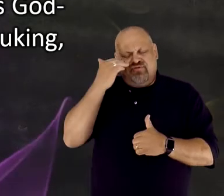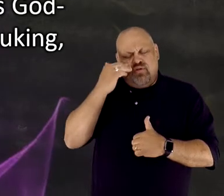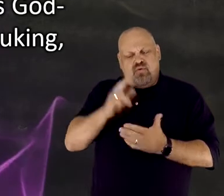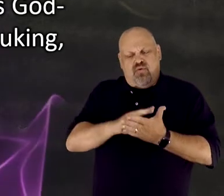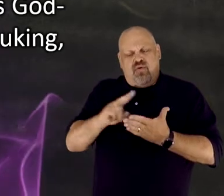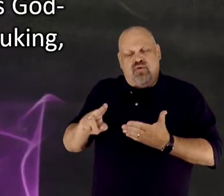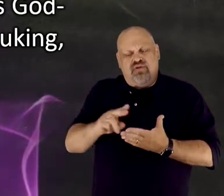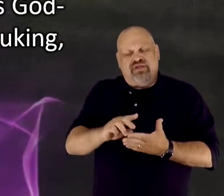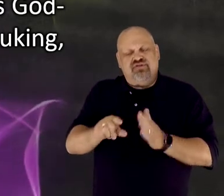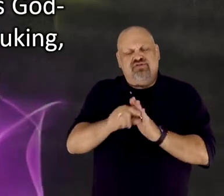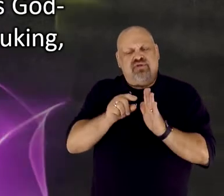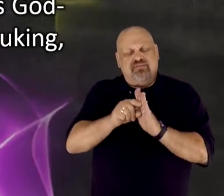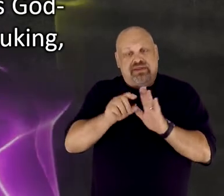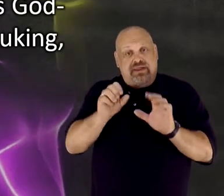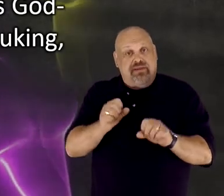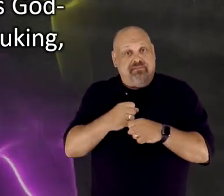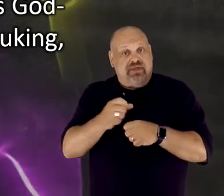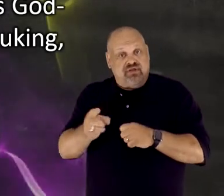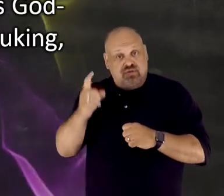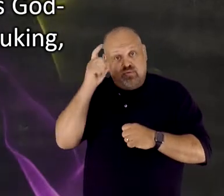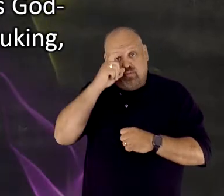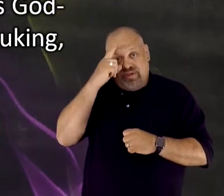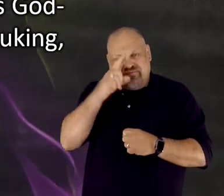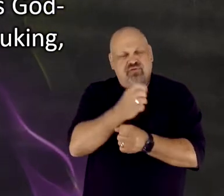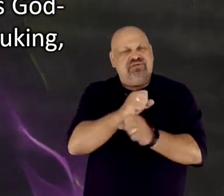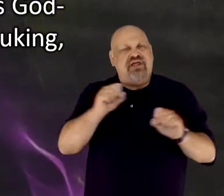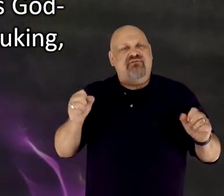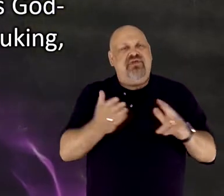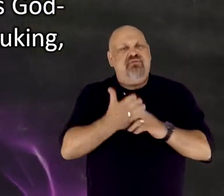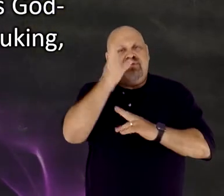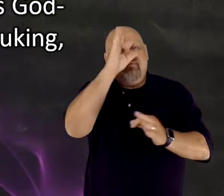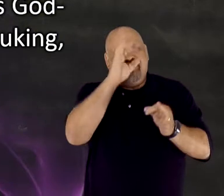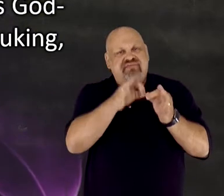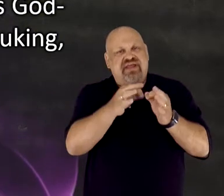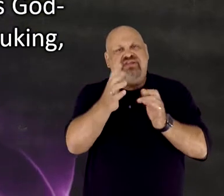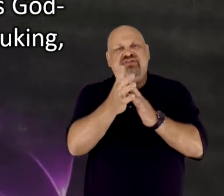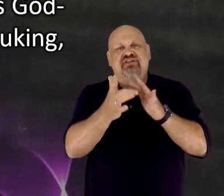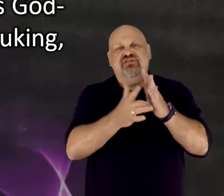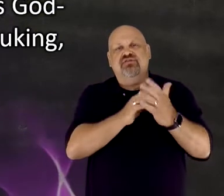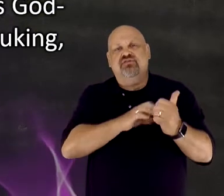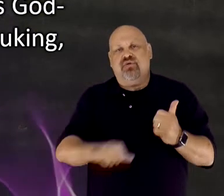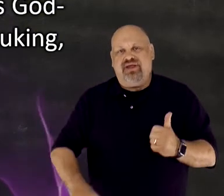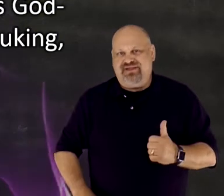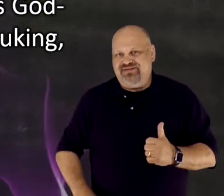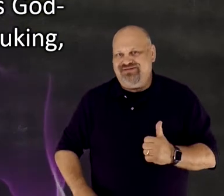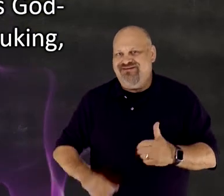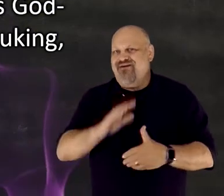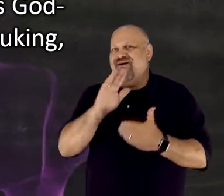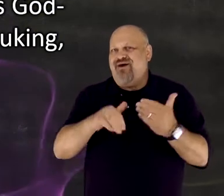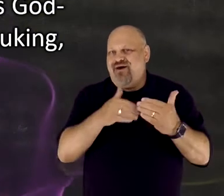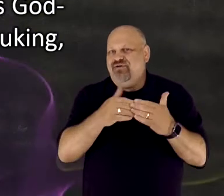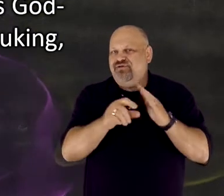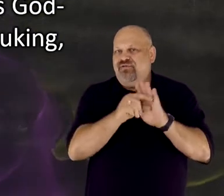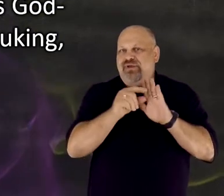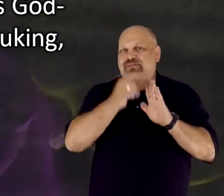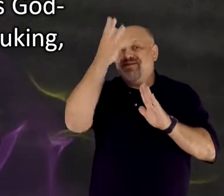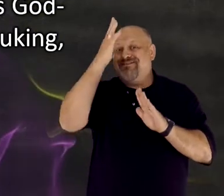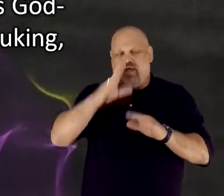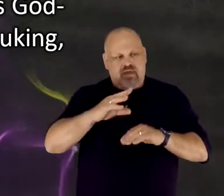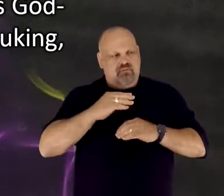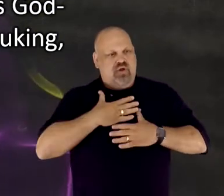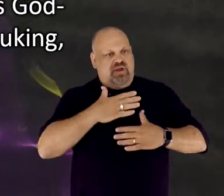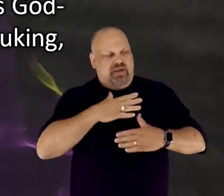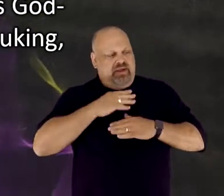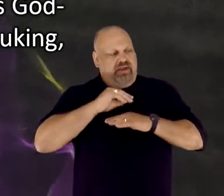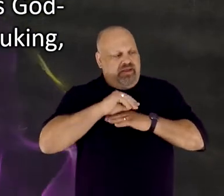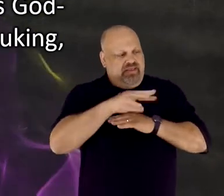Scriptures, which are able to make you wise for salvation through faith in Jesus Christ. All Scripture is God-breathed